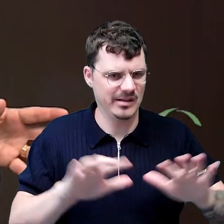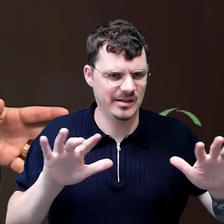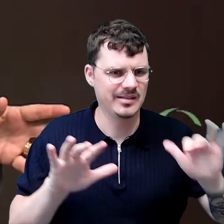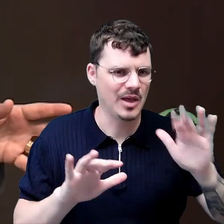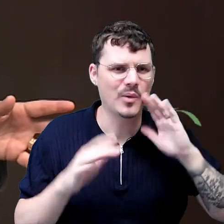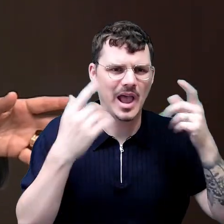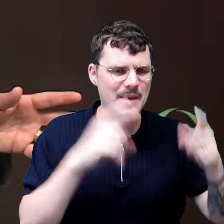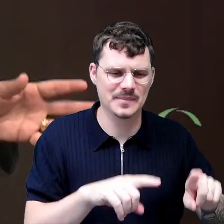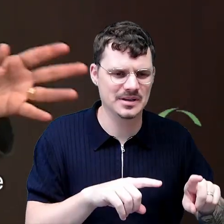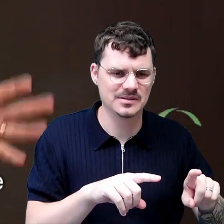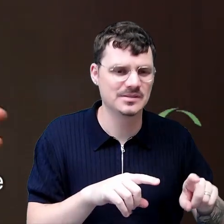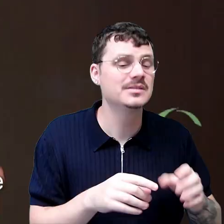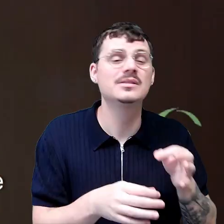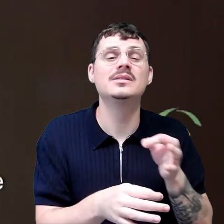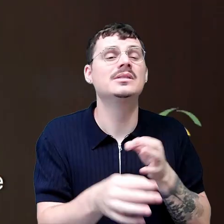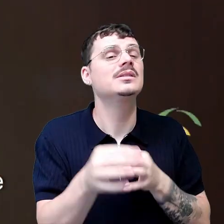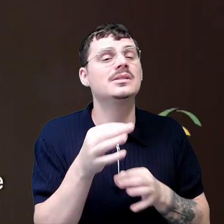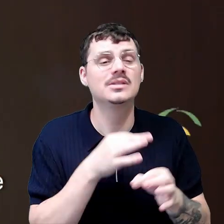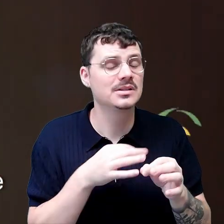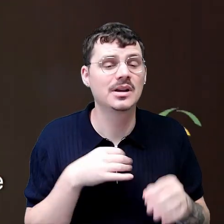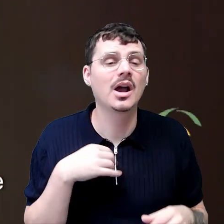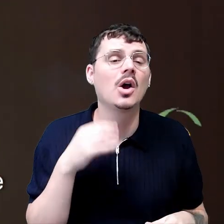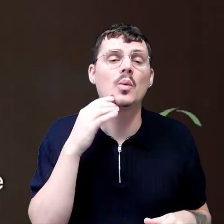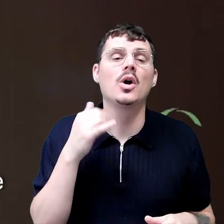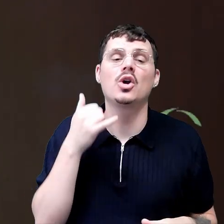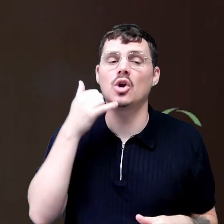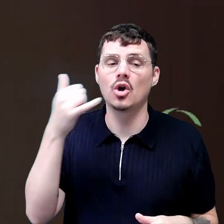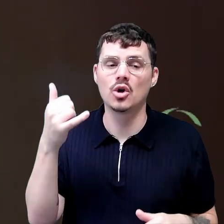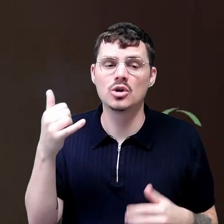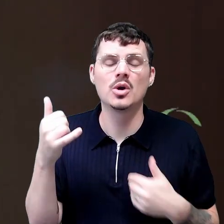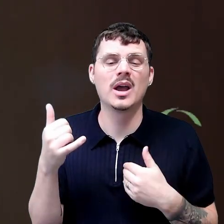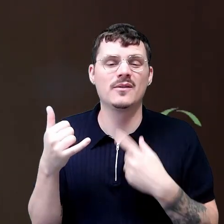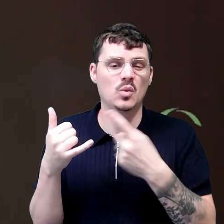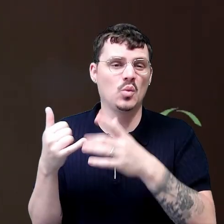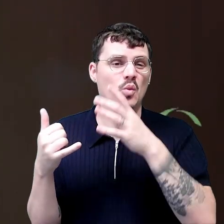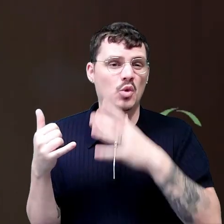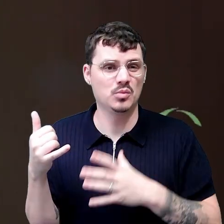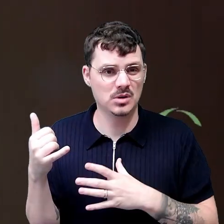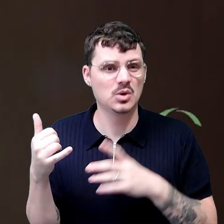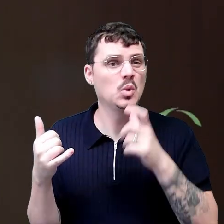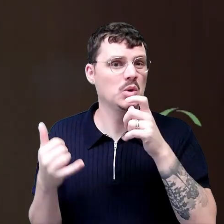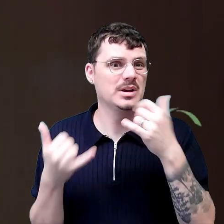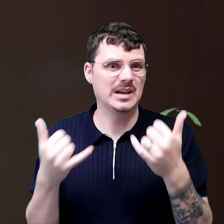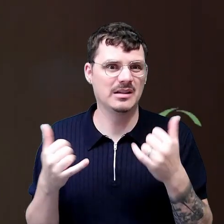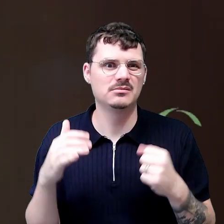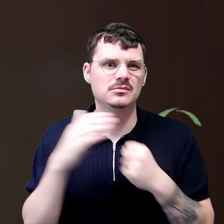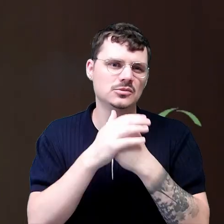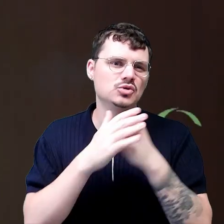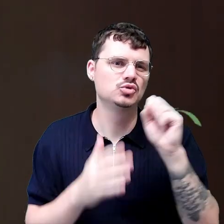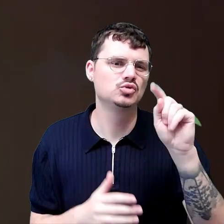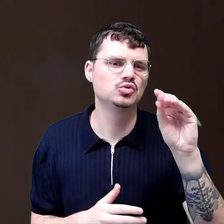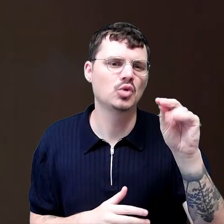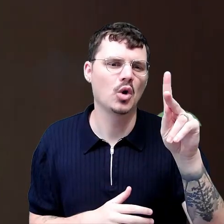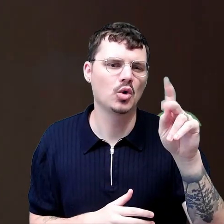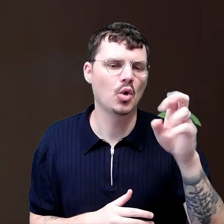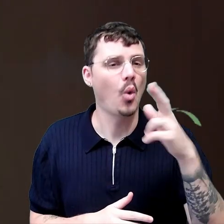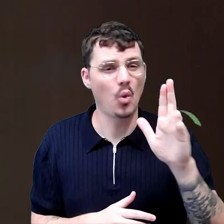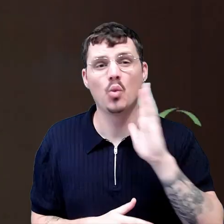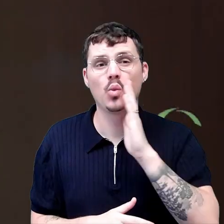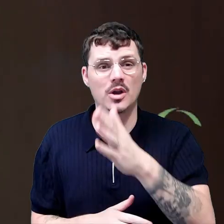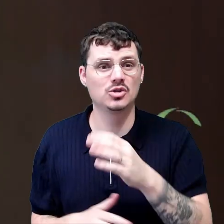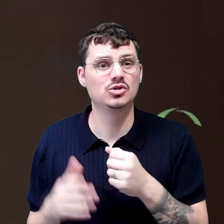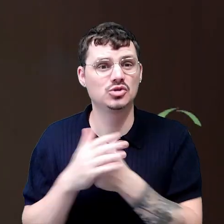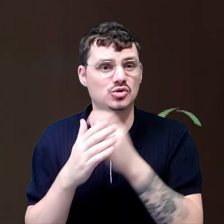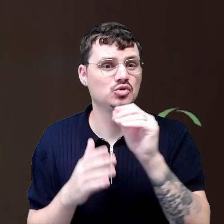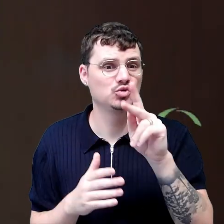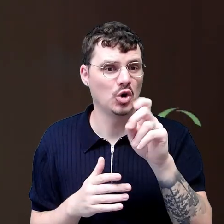of business. What we're going to do is call and say, we got a gal here who is having a stroke, or will have a stroke